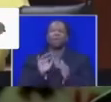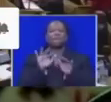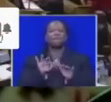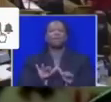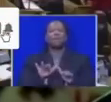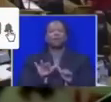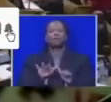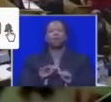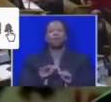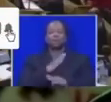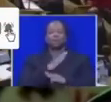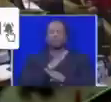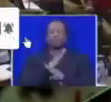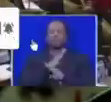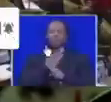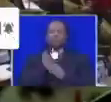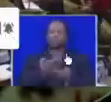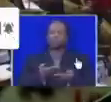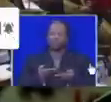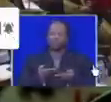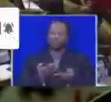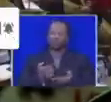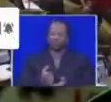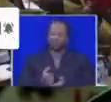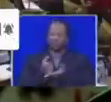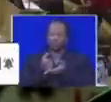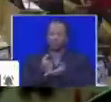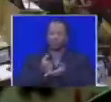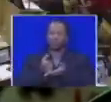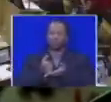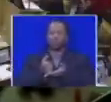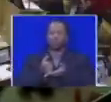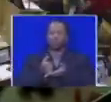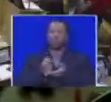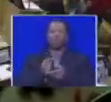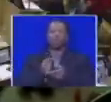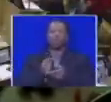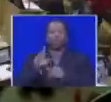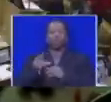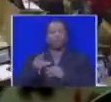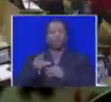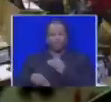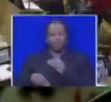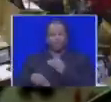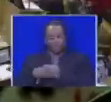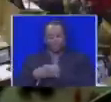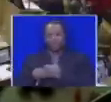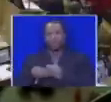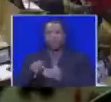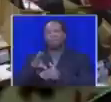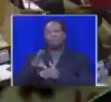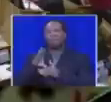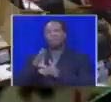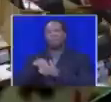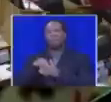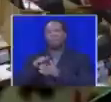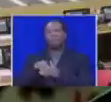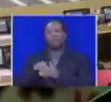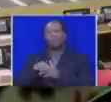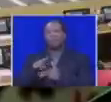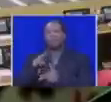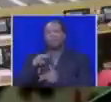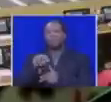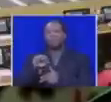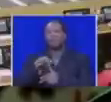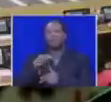Protection Services to assist. In addition to those members, Honorable Mashabela,